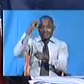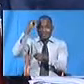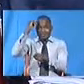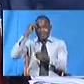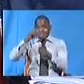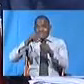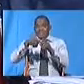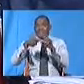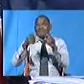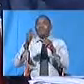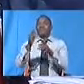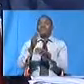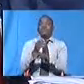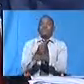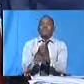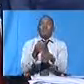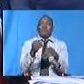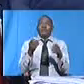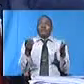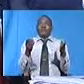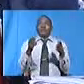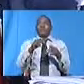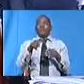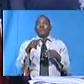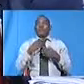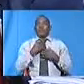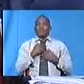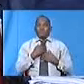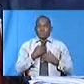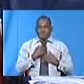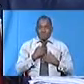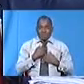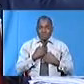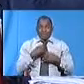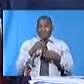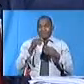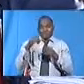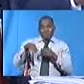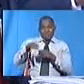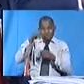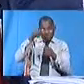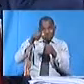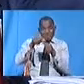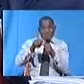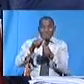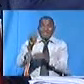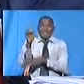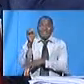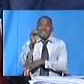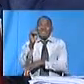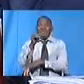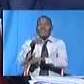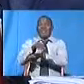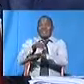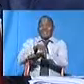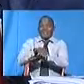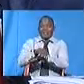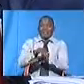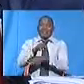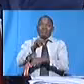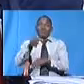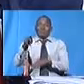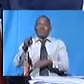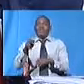Now, by around midday or the 9th of December, NPP decided to do something. They issued a press